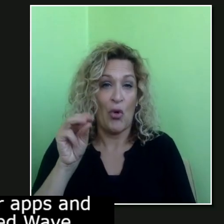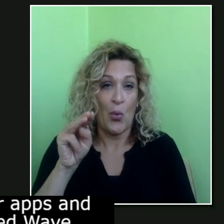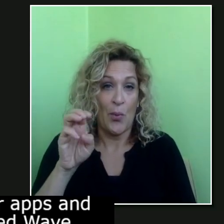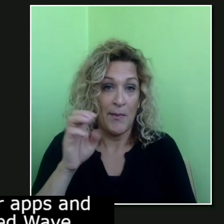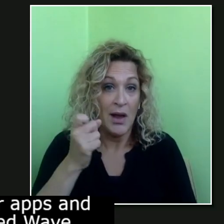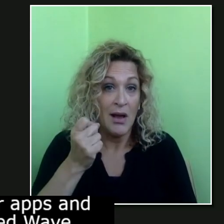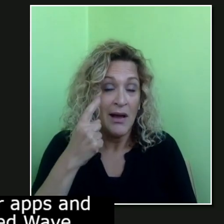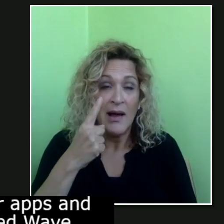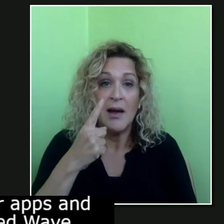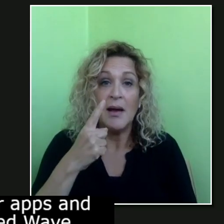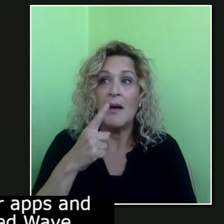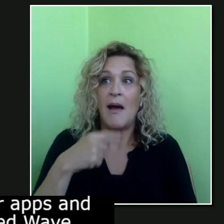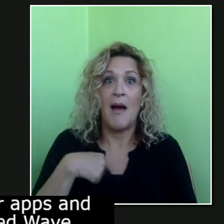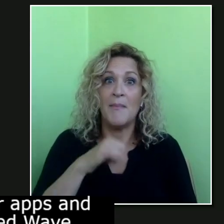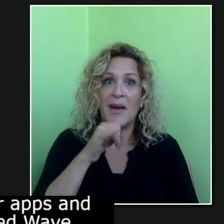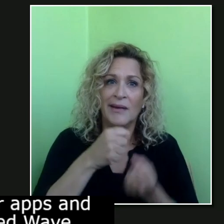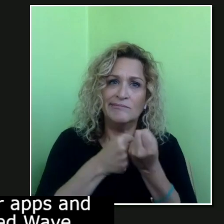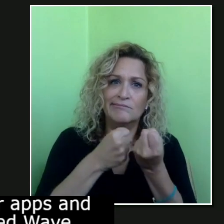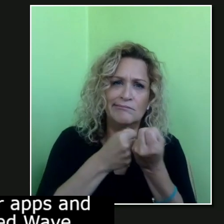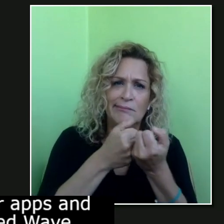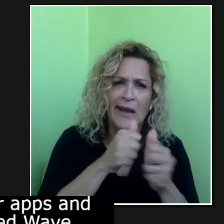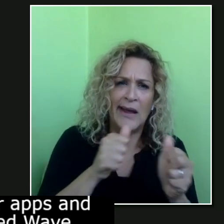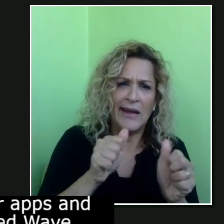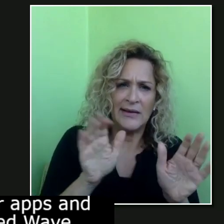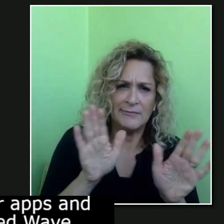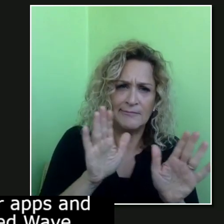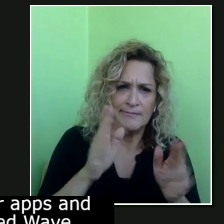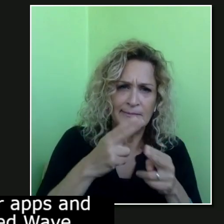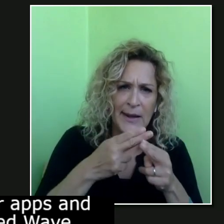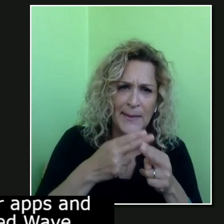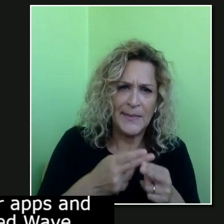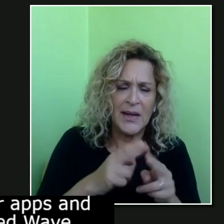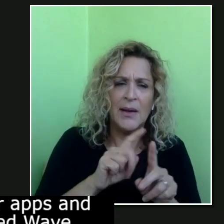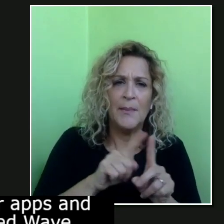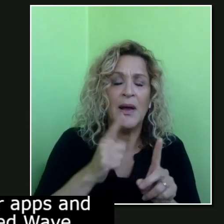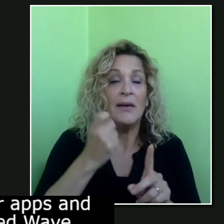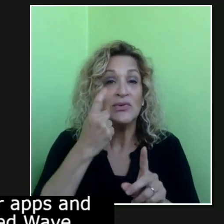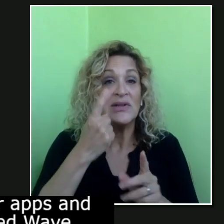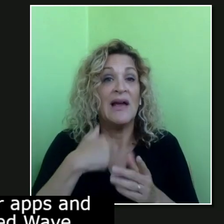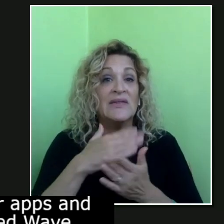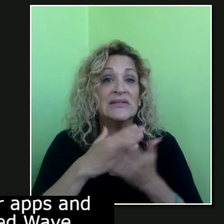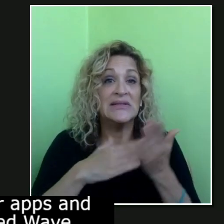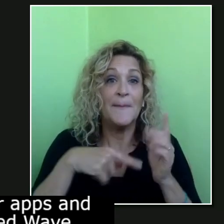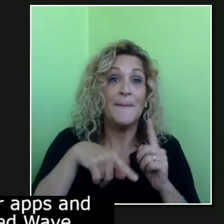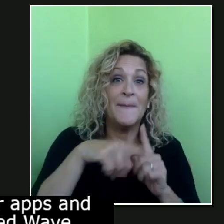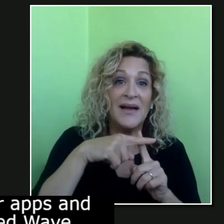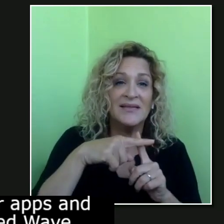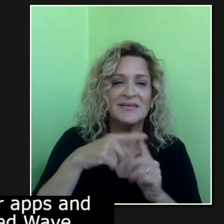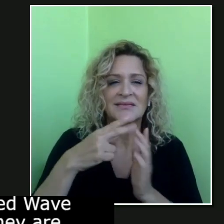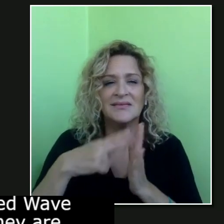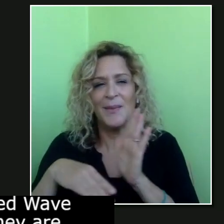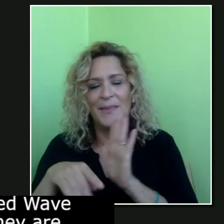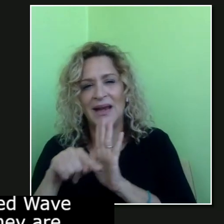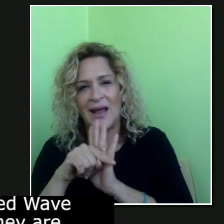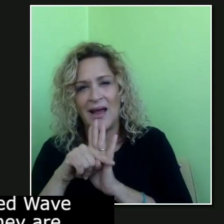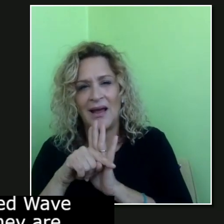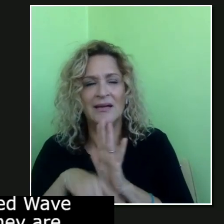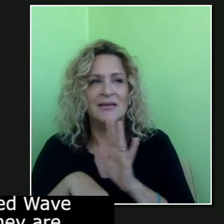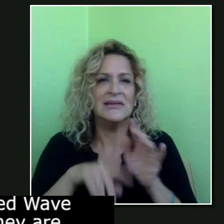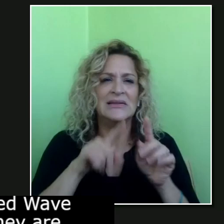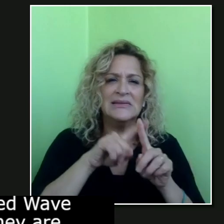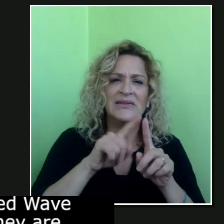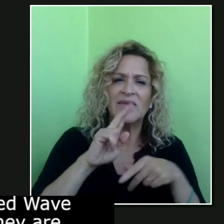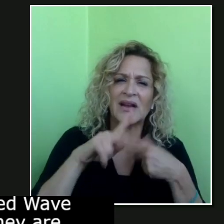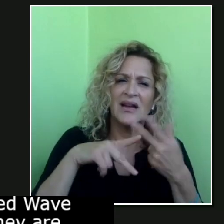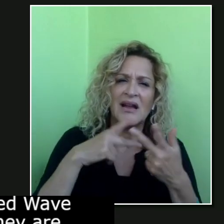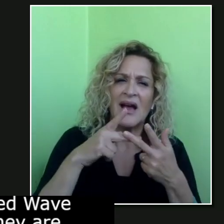own pluses and minuses. There are color contrast checkers of various different types,